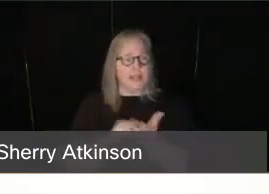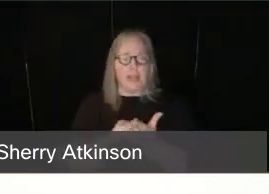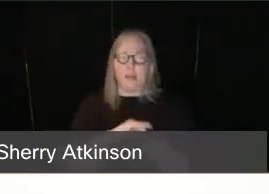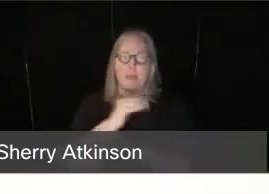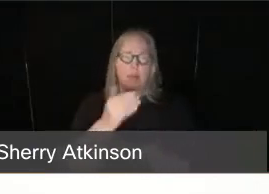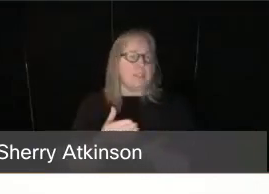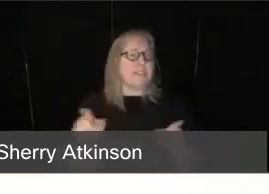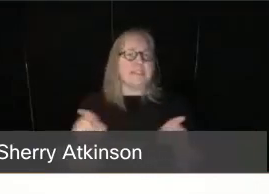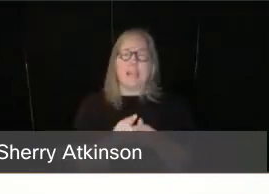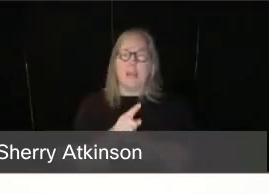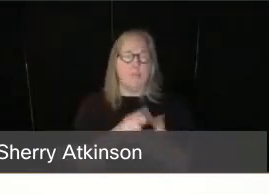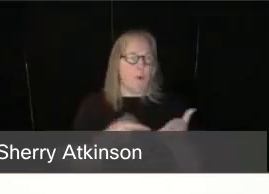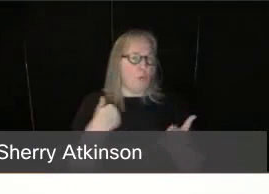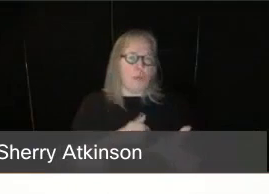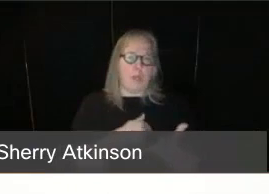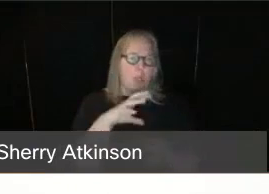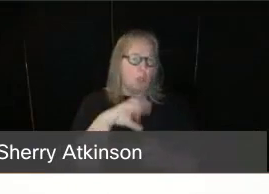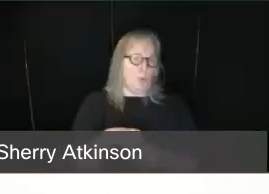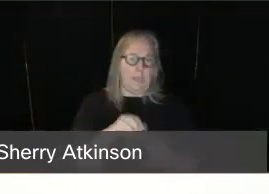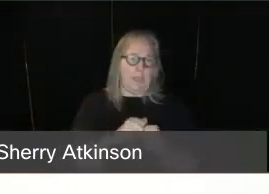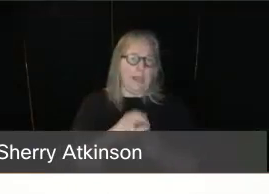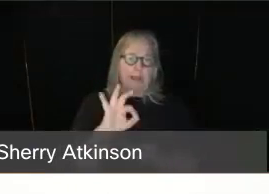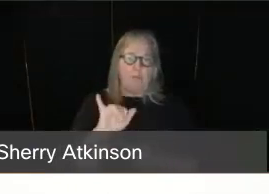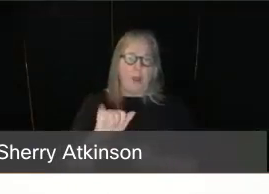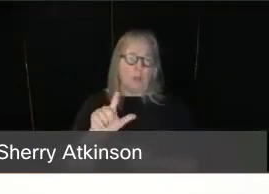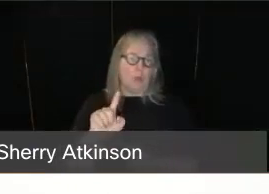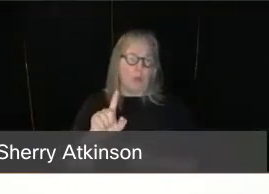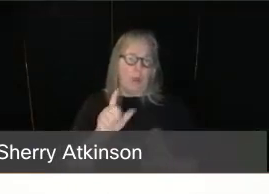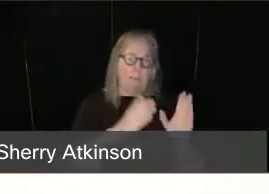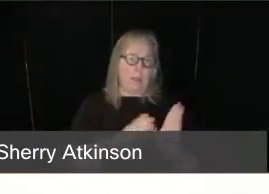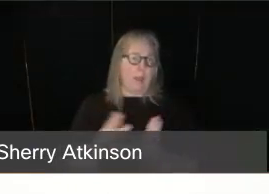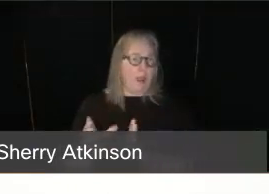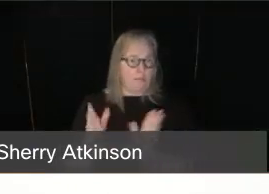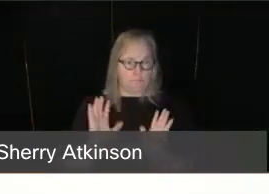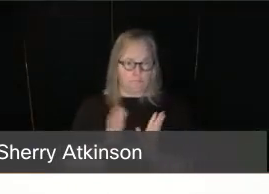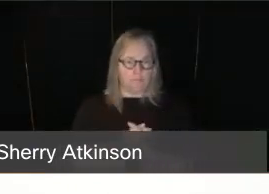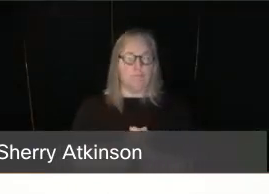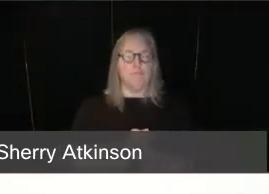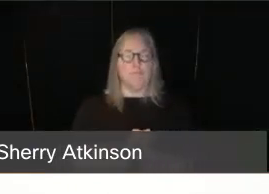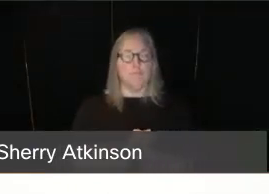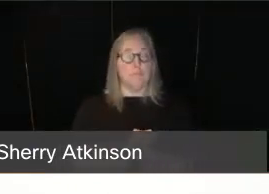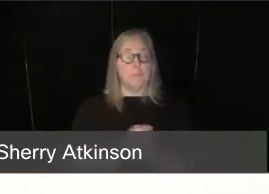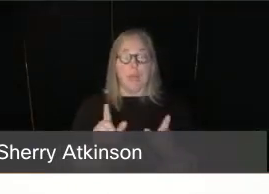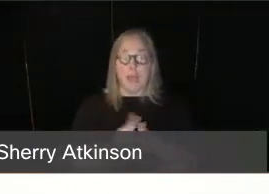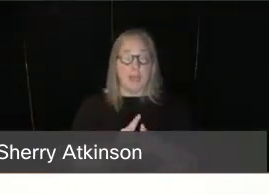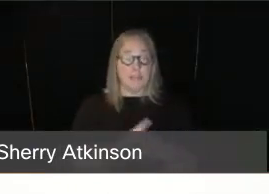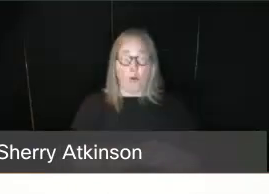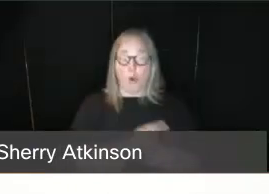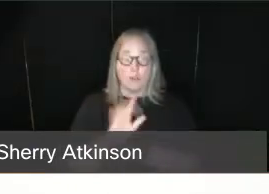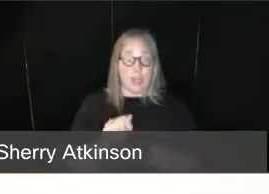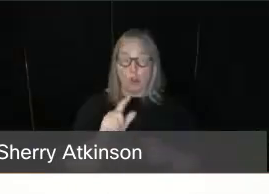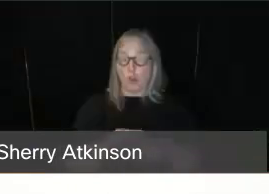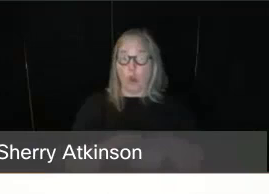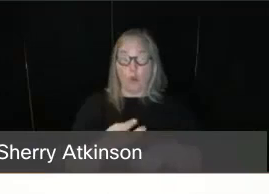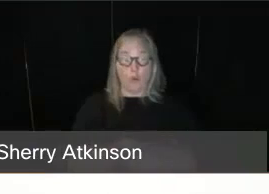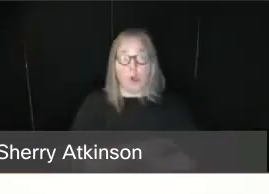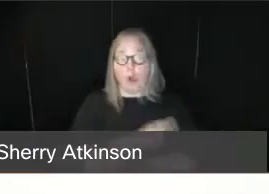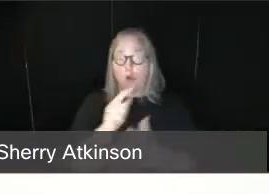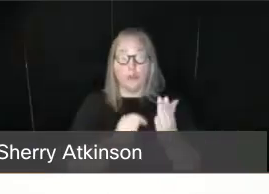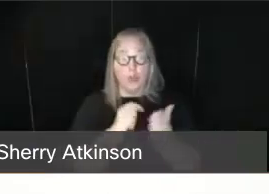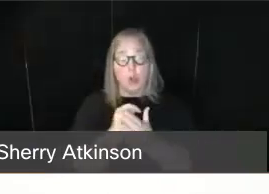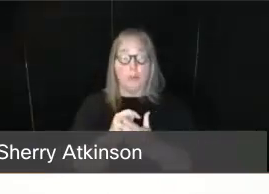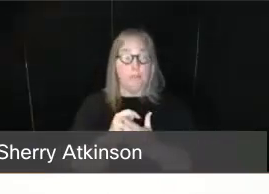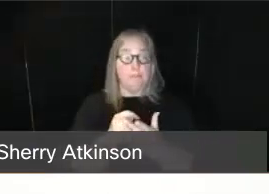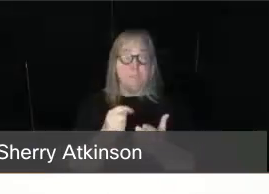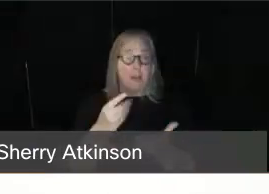was included in the FY21 plan. And as far as your long-term funding is still being developed, so we